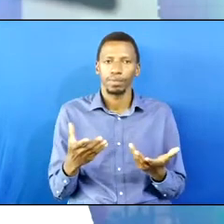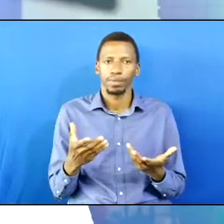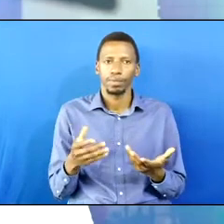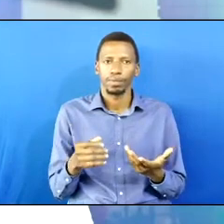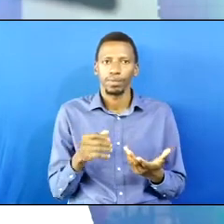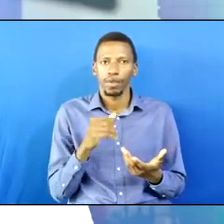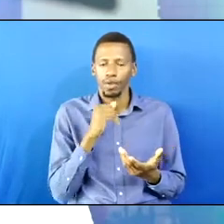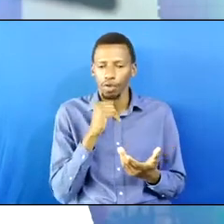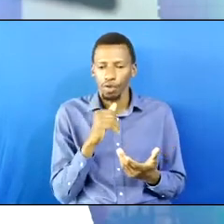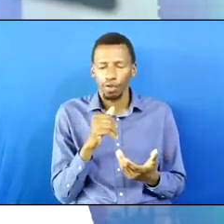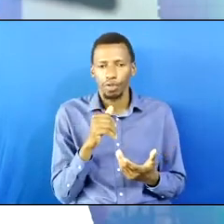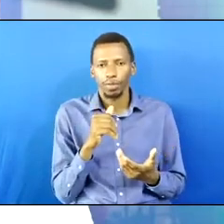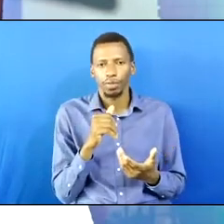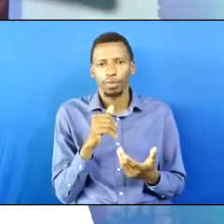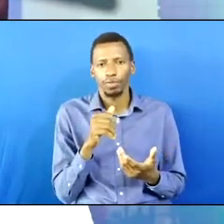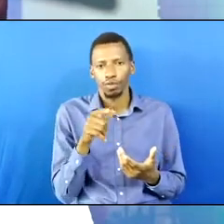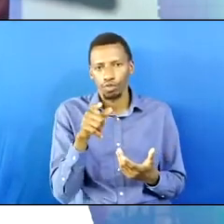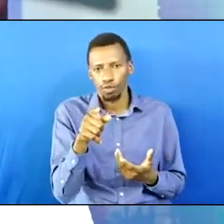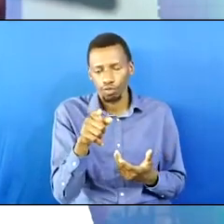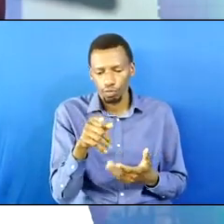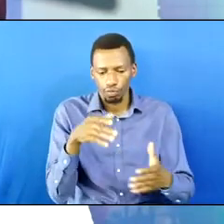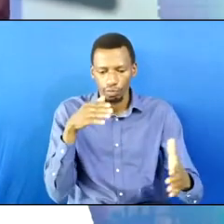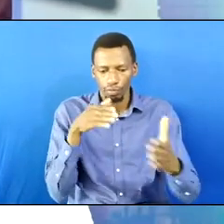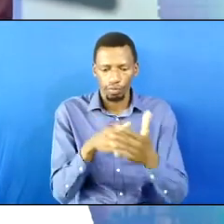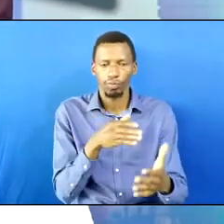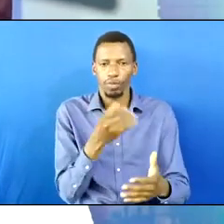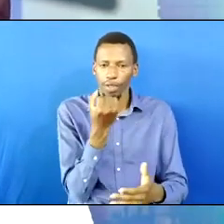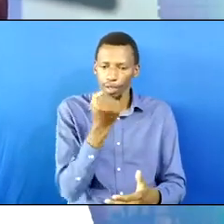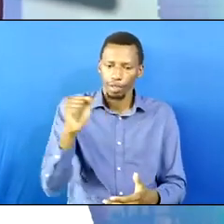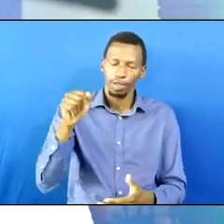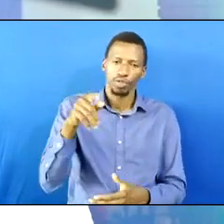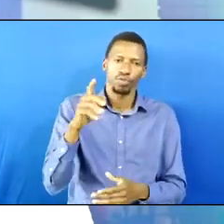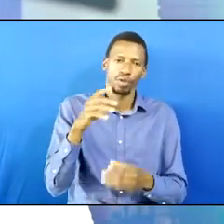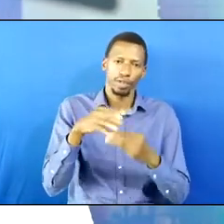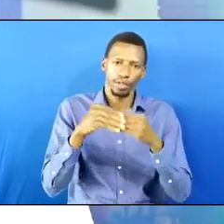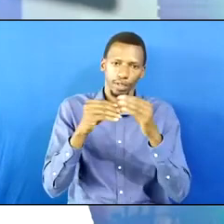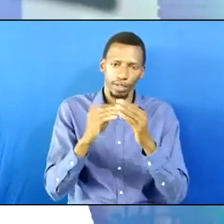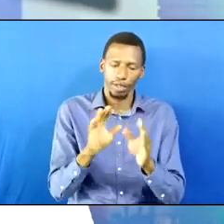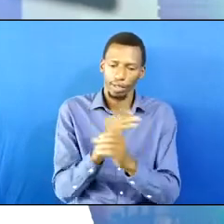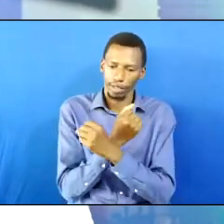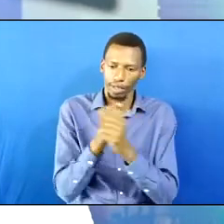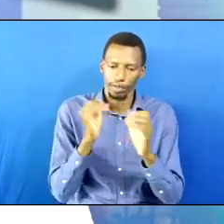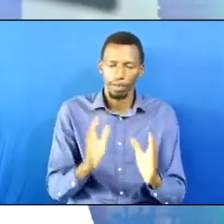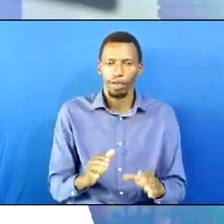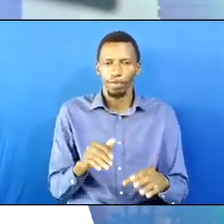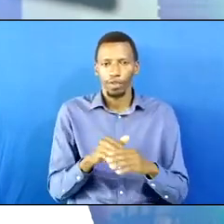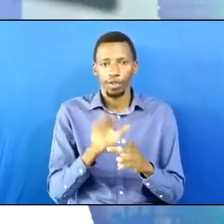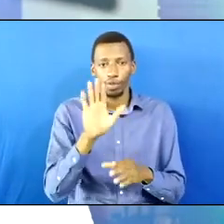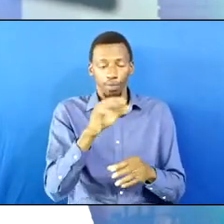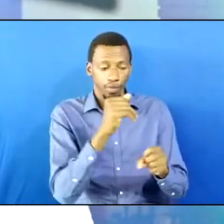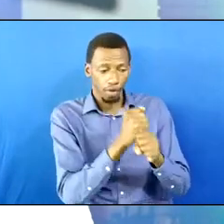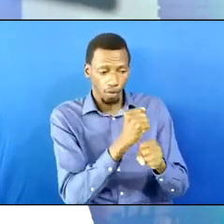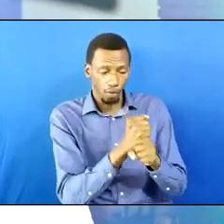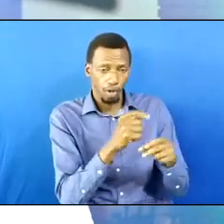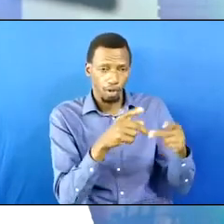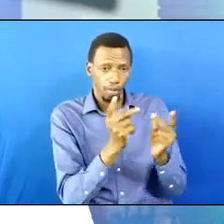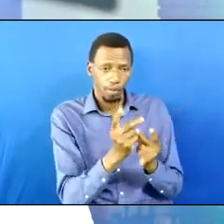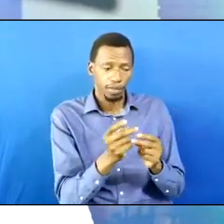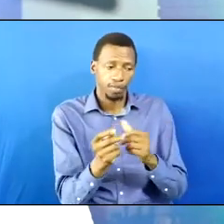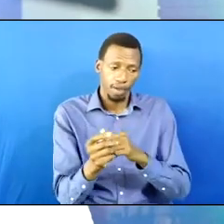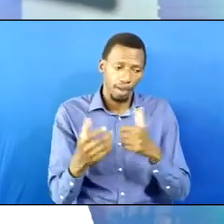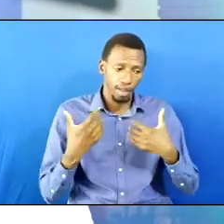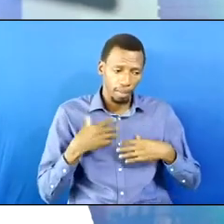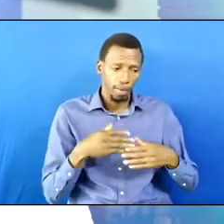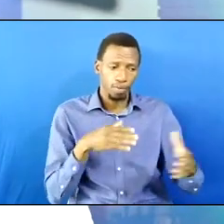Let it not be you to betray your Savior. In your workplace, let others betray him,